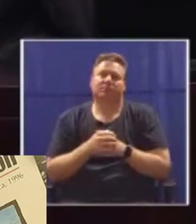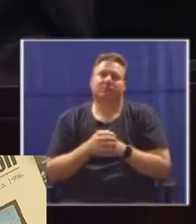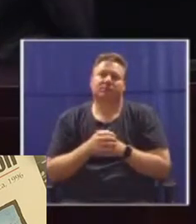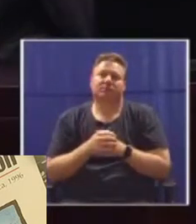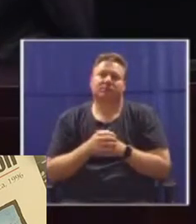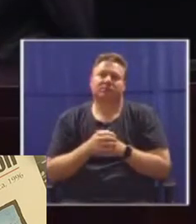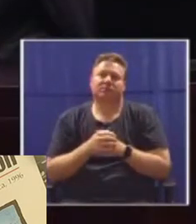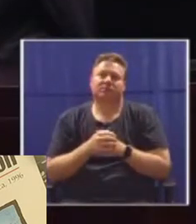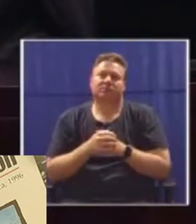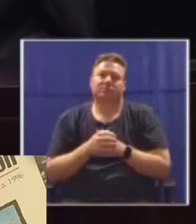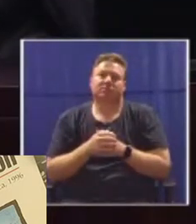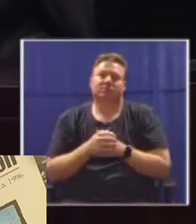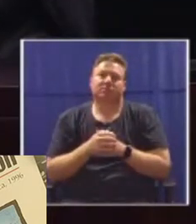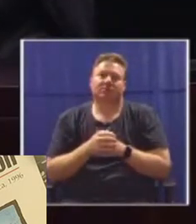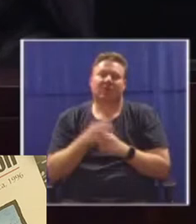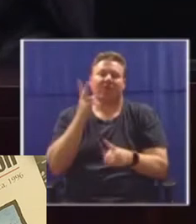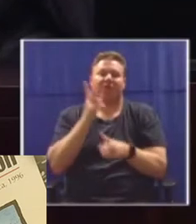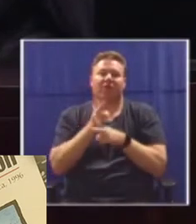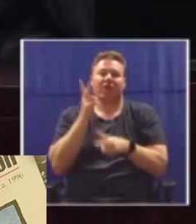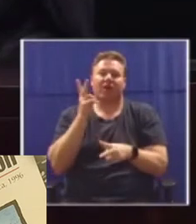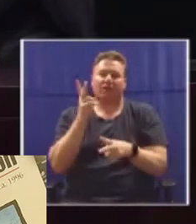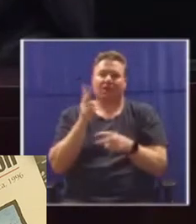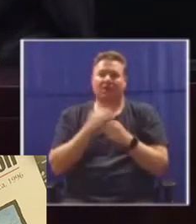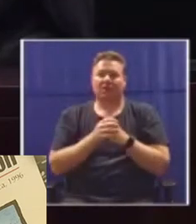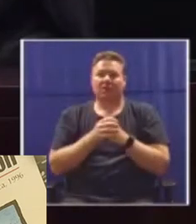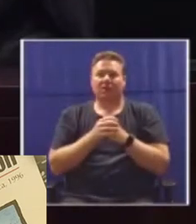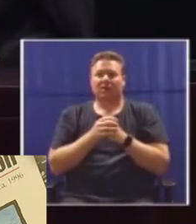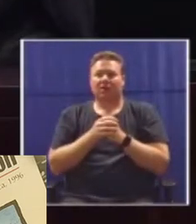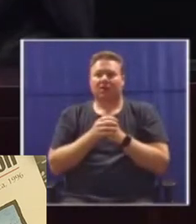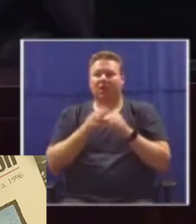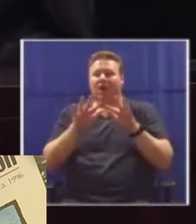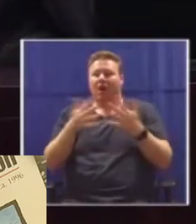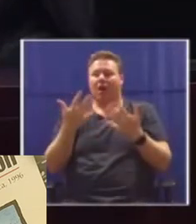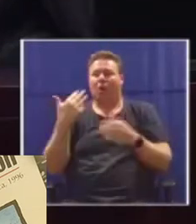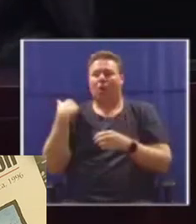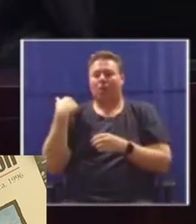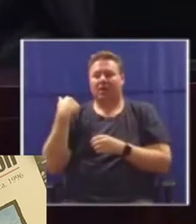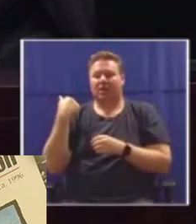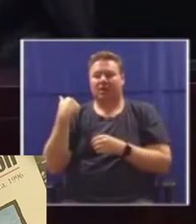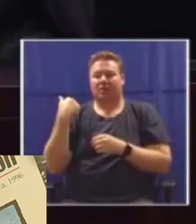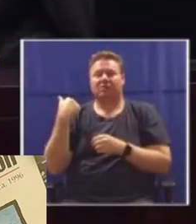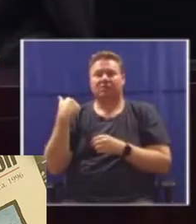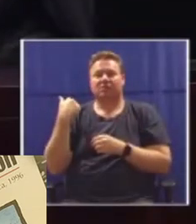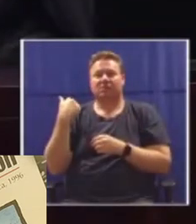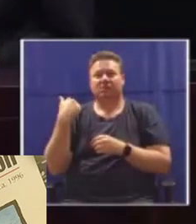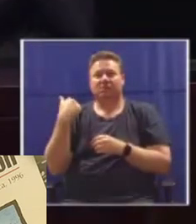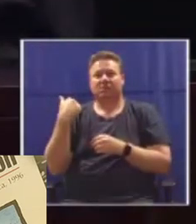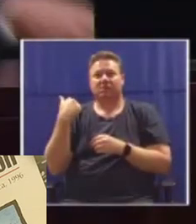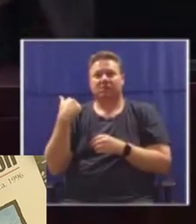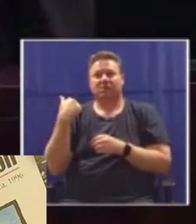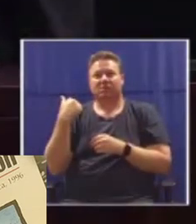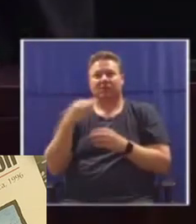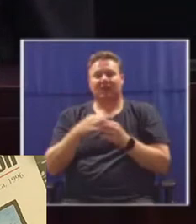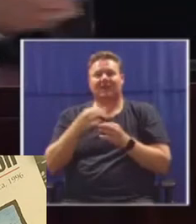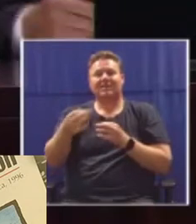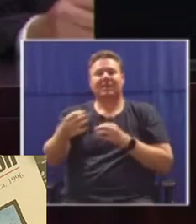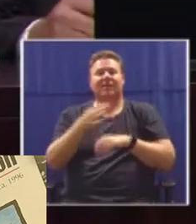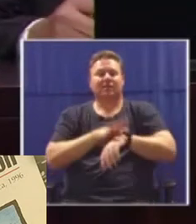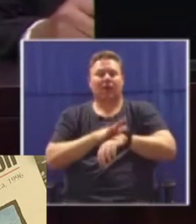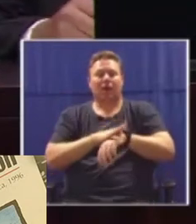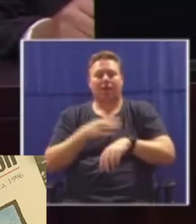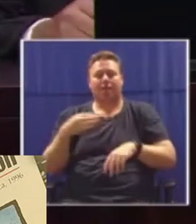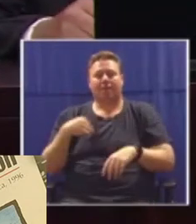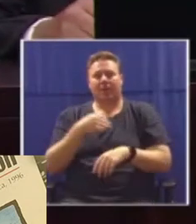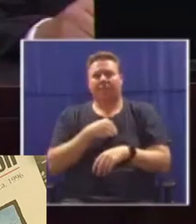offenders. Finally, allowing the minister to extend terms of members would create